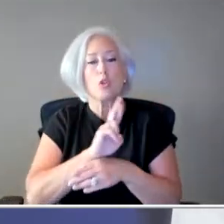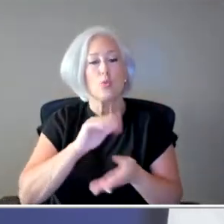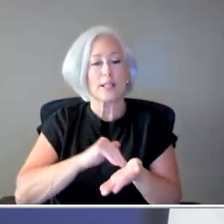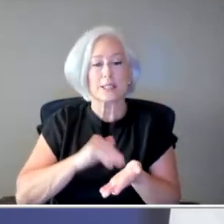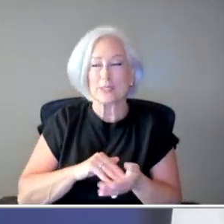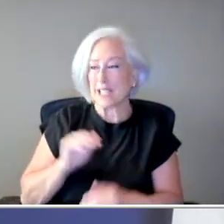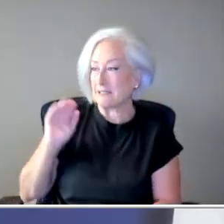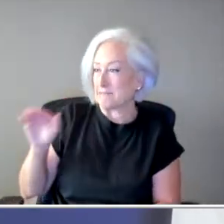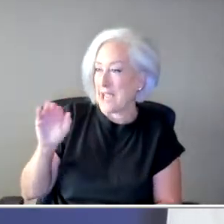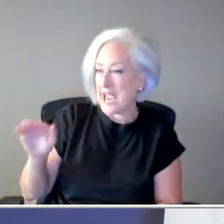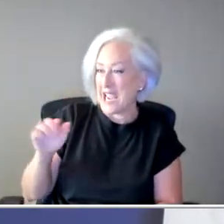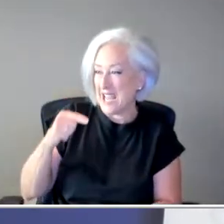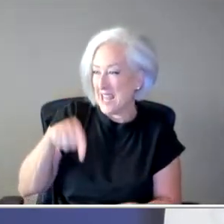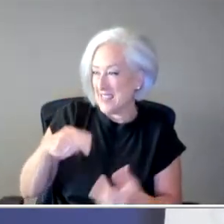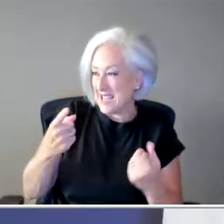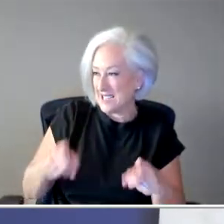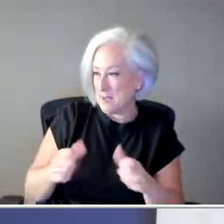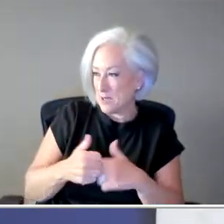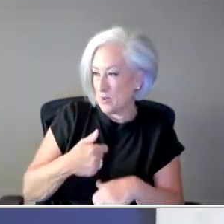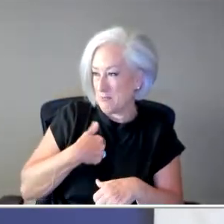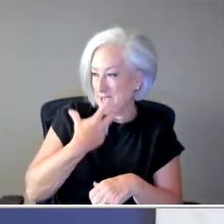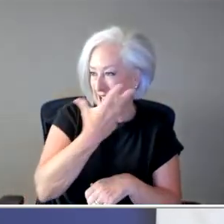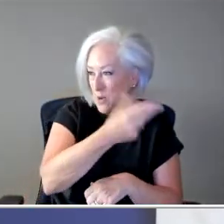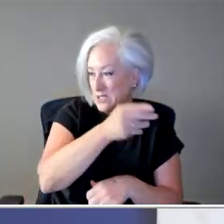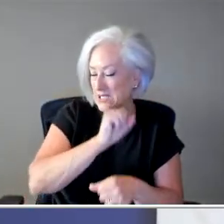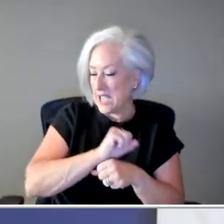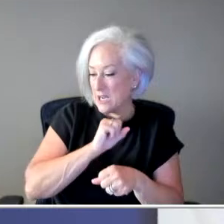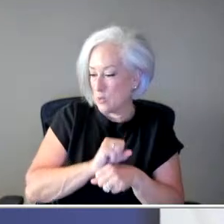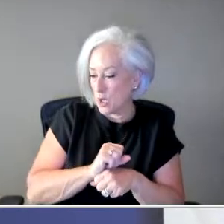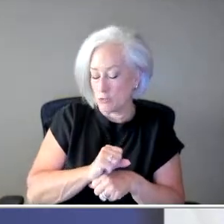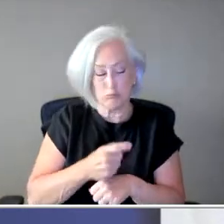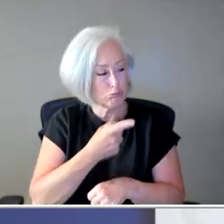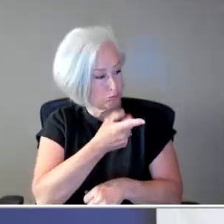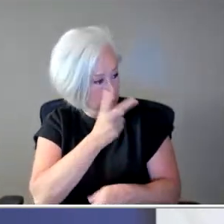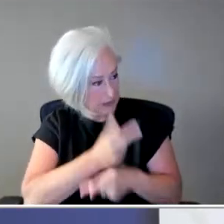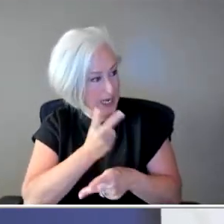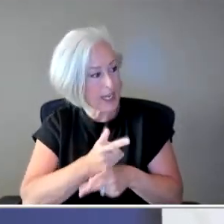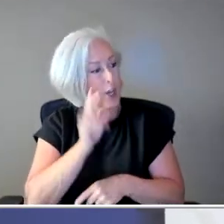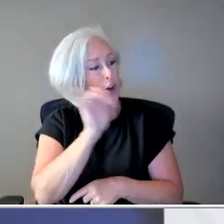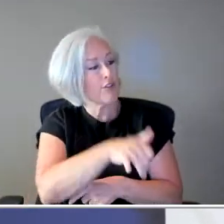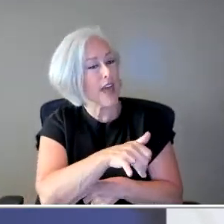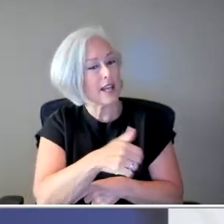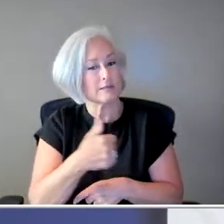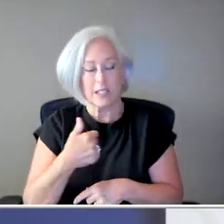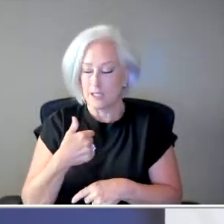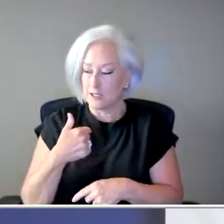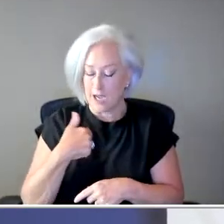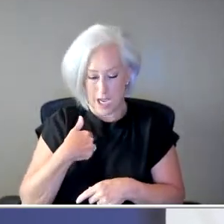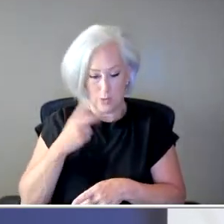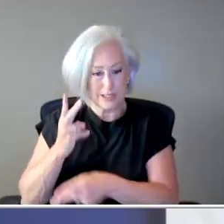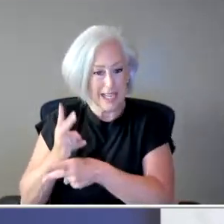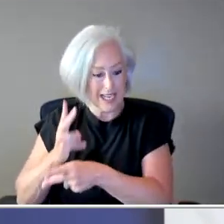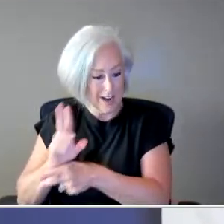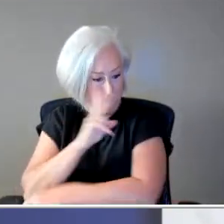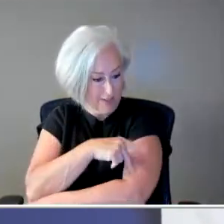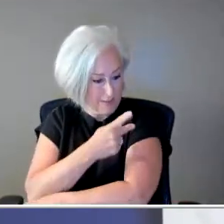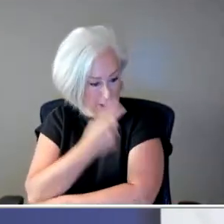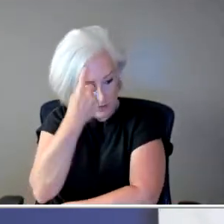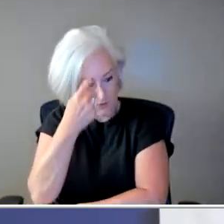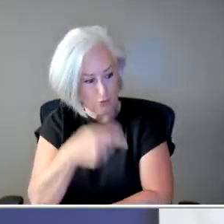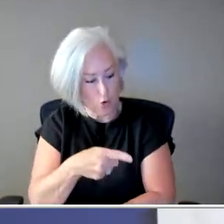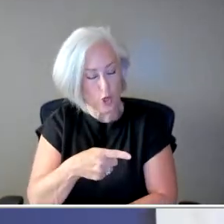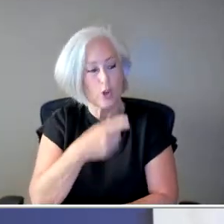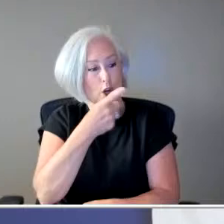this is going on with me outside of work. And it's like, you know what, you take care of that, and I'm going to take care of the patient. And as soon as you've